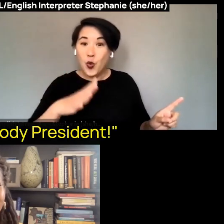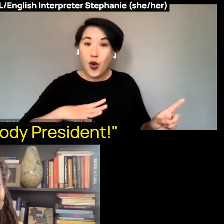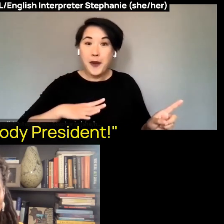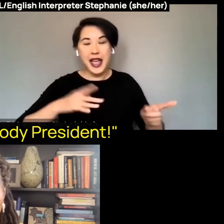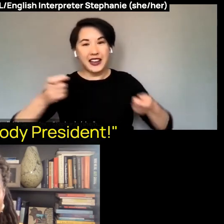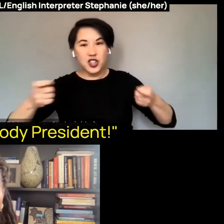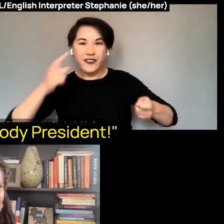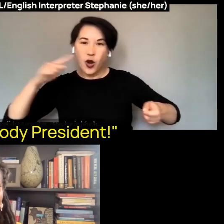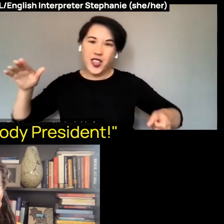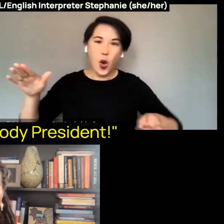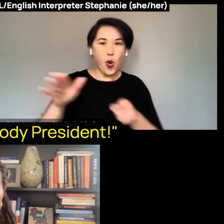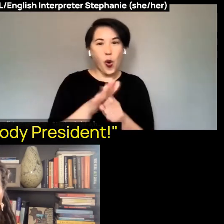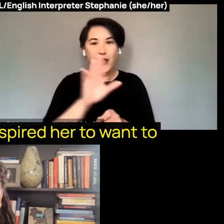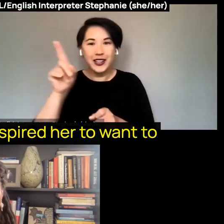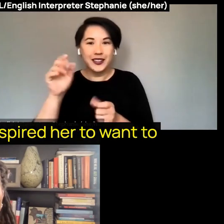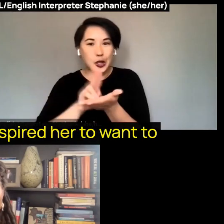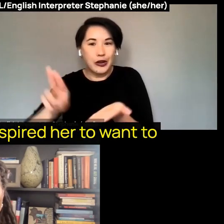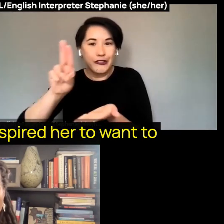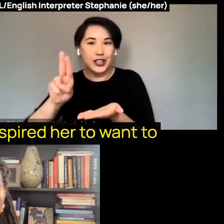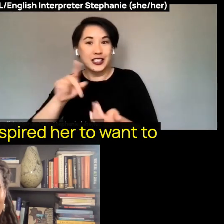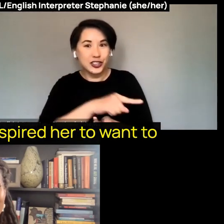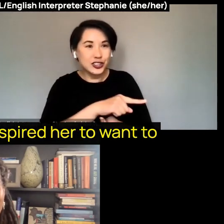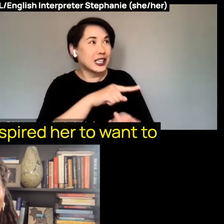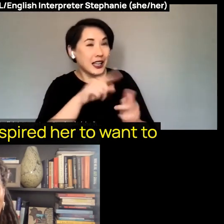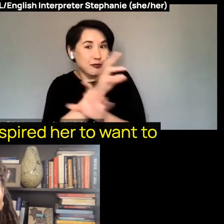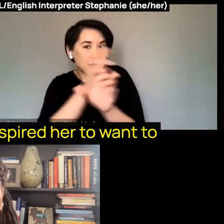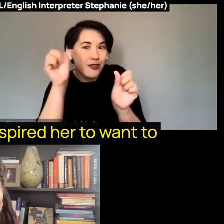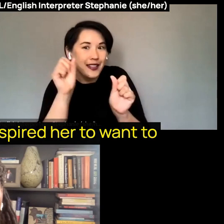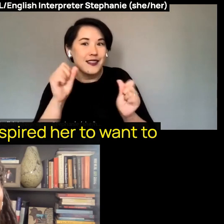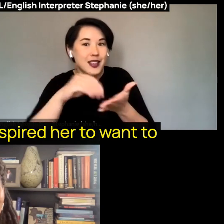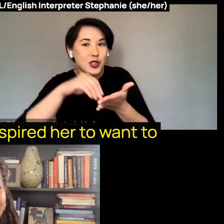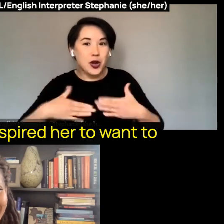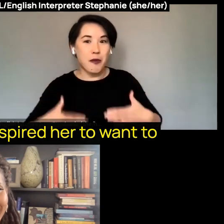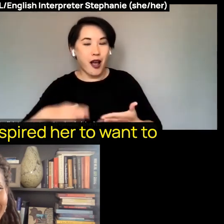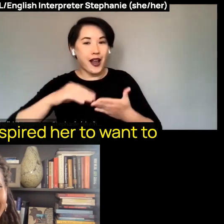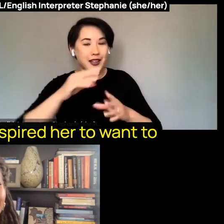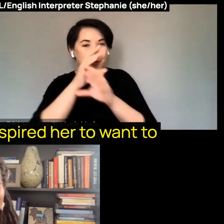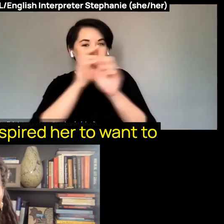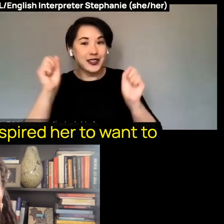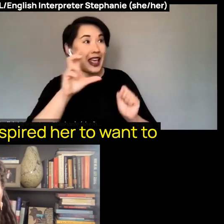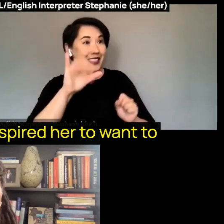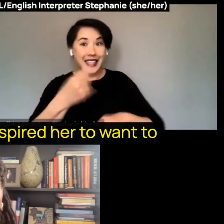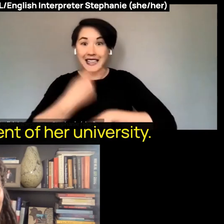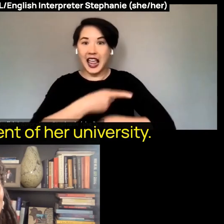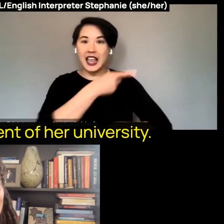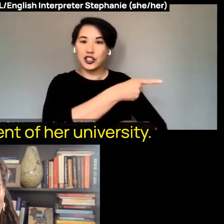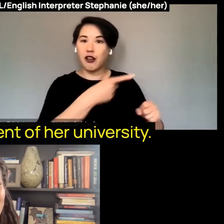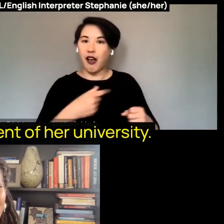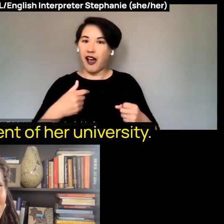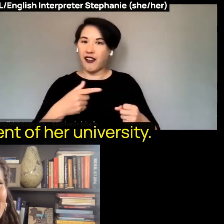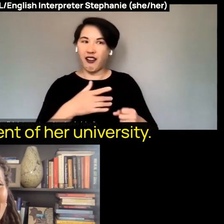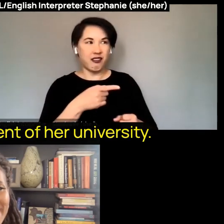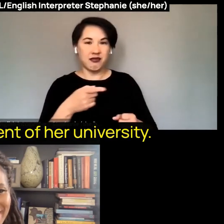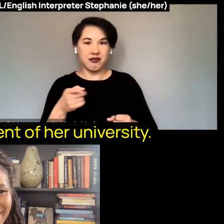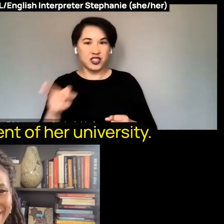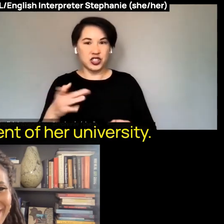university. She's the student body president." And she said that day I inspired her to want to be student